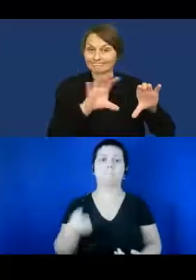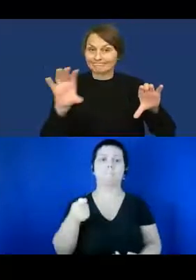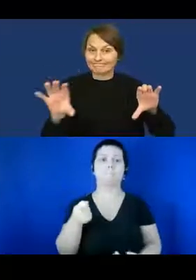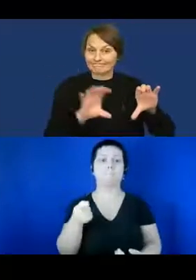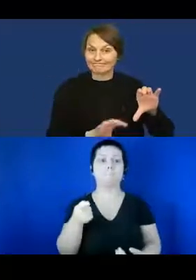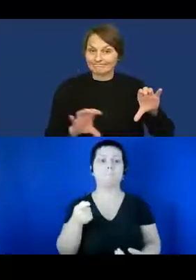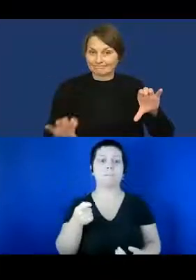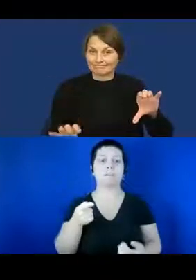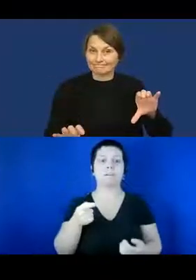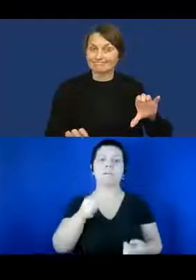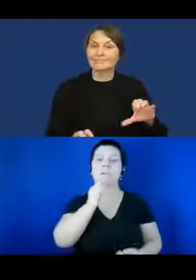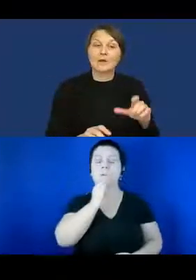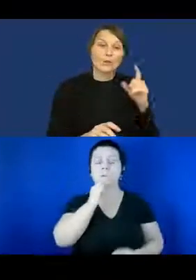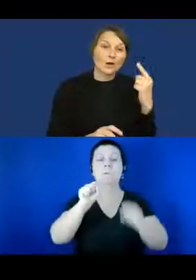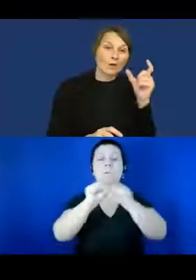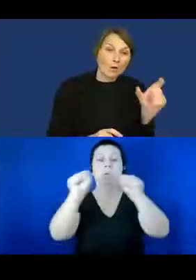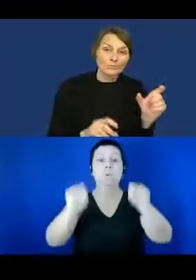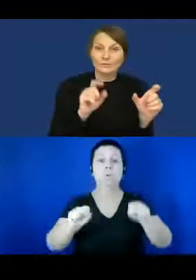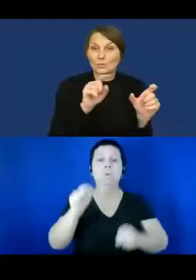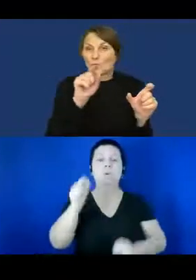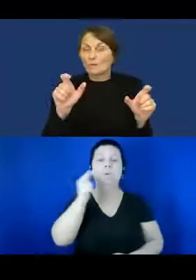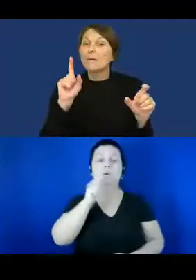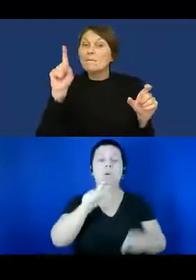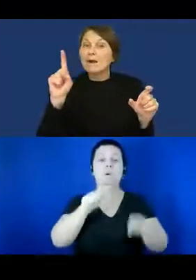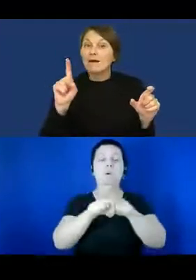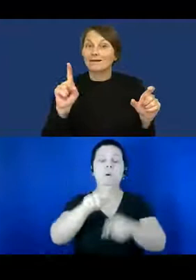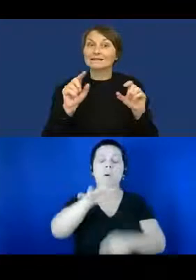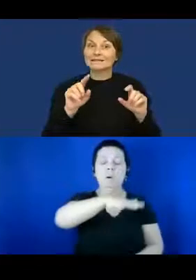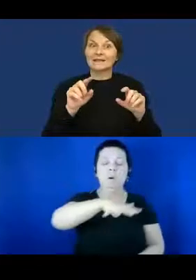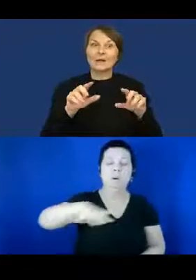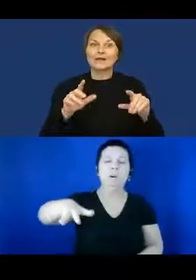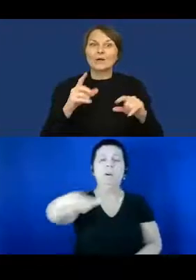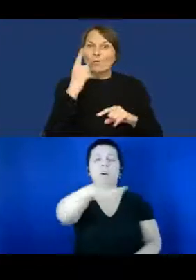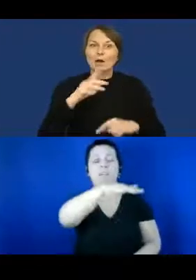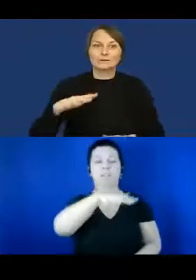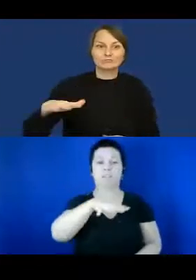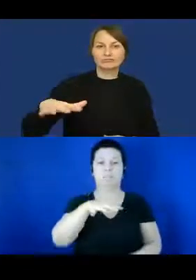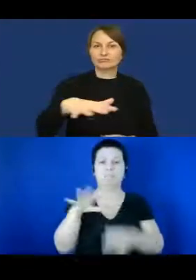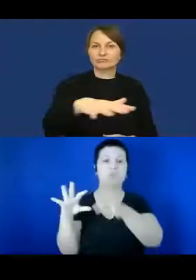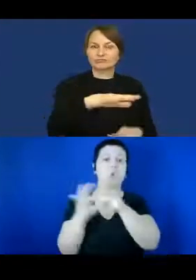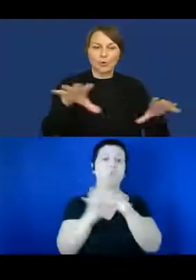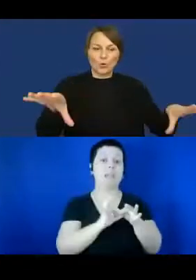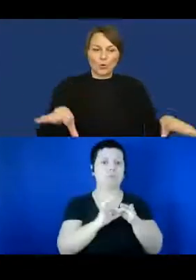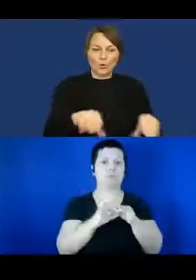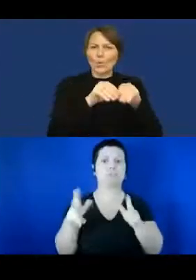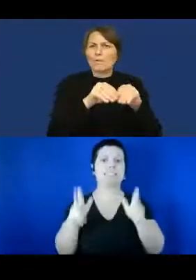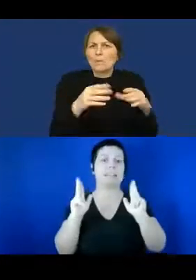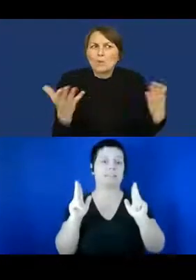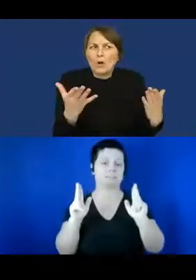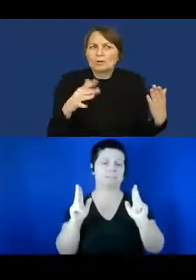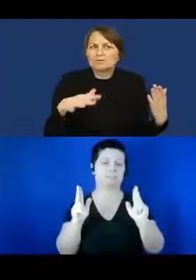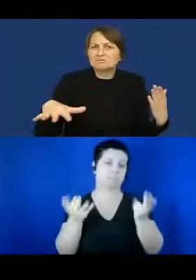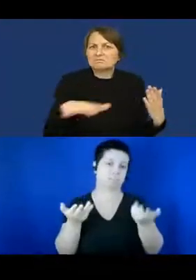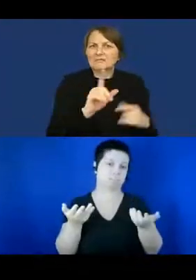can also recognize scenes. That is, it can work out what sort of environments you are in. So we